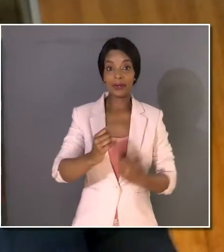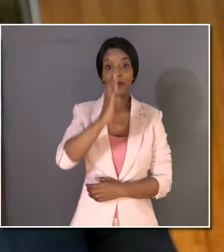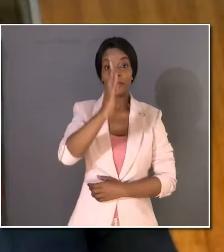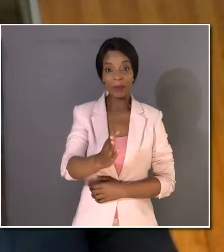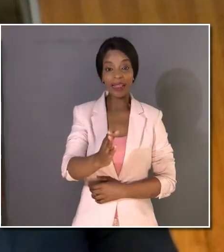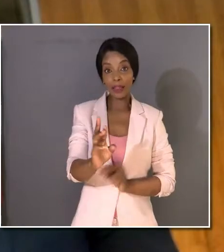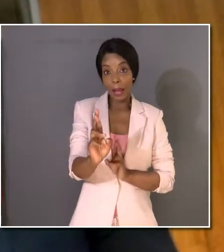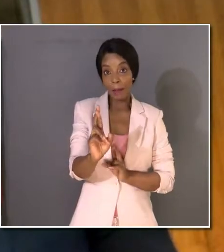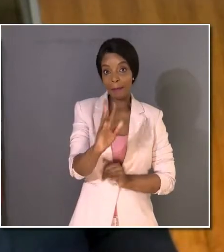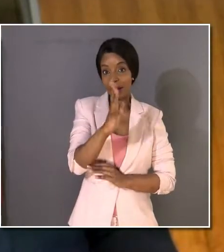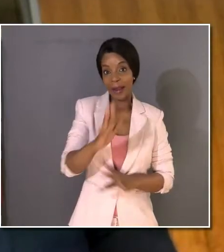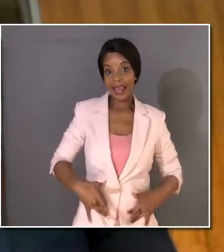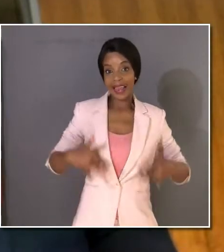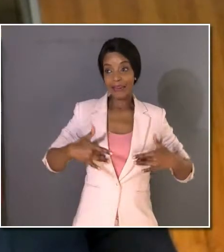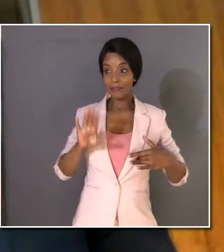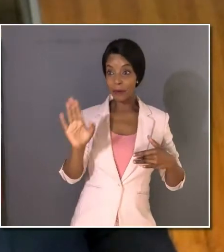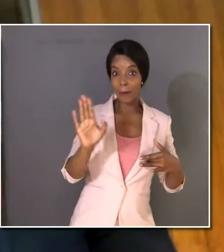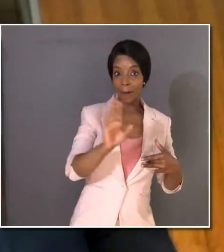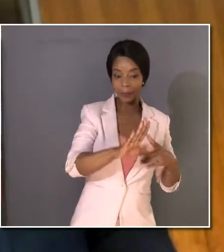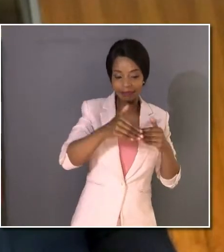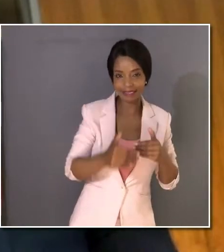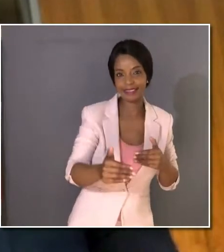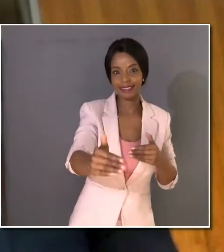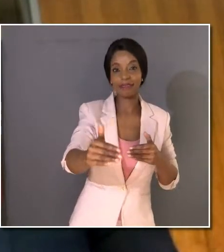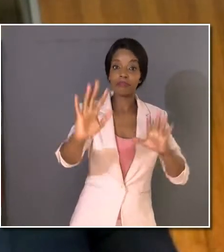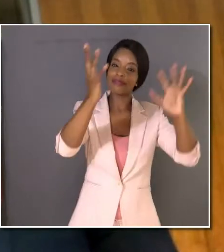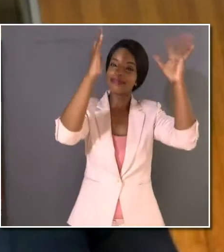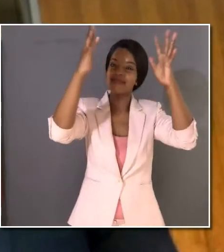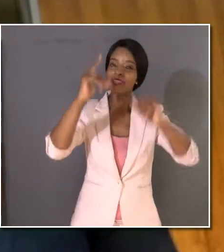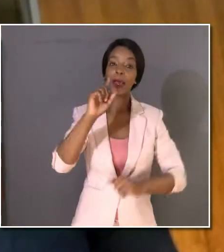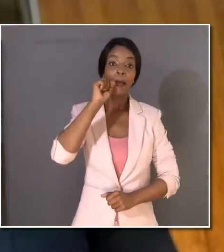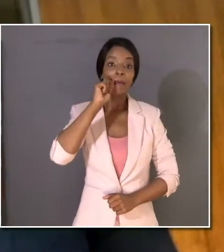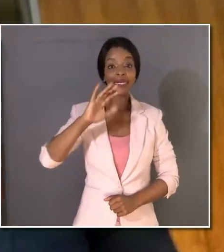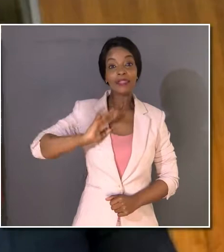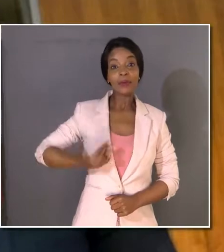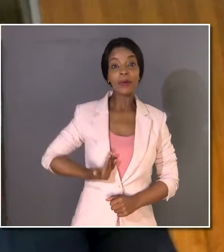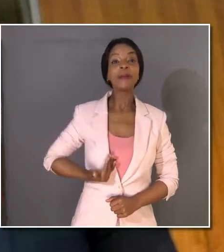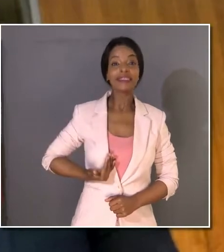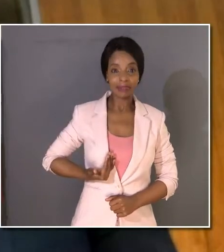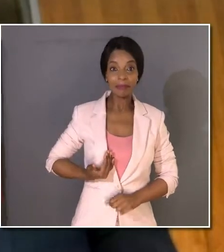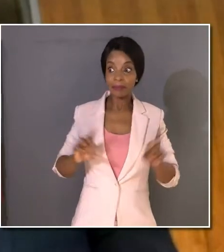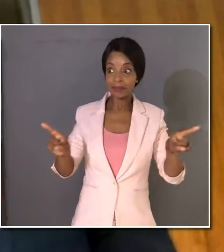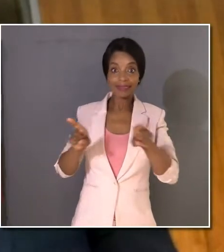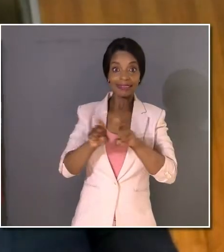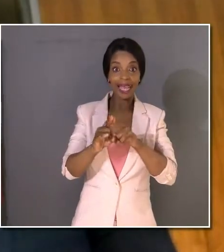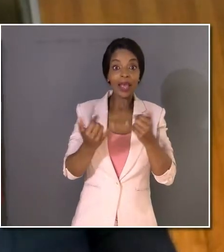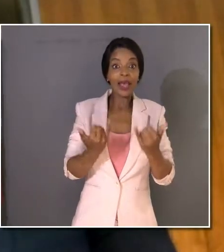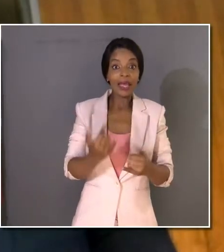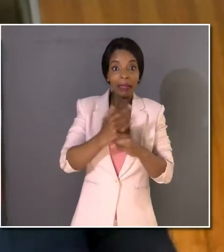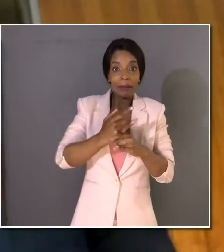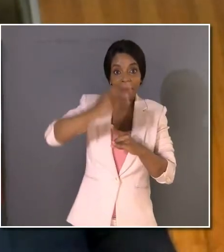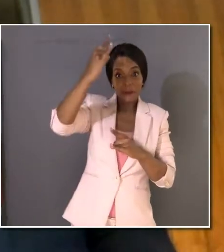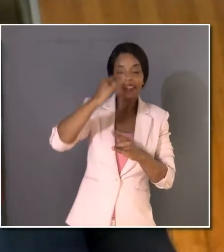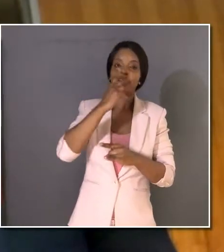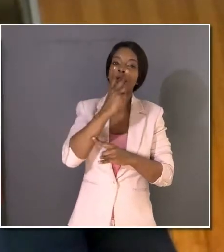your lives. Congratulations to the 17 men and women who made it into this year's group, and we look forward to working with